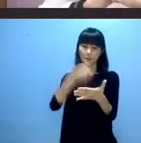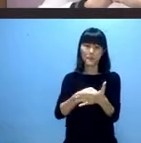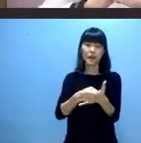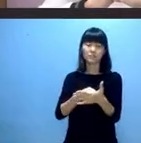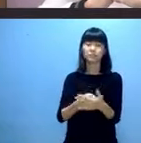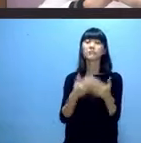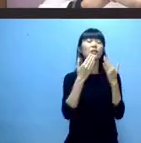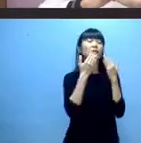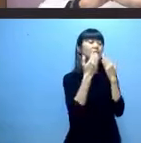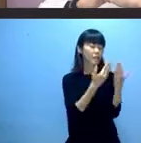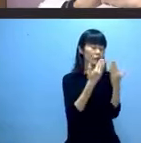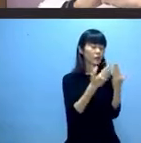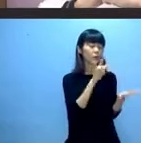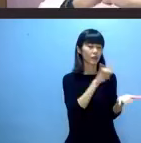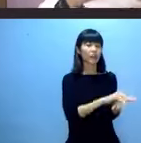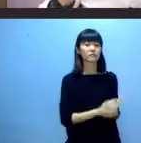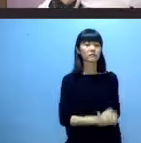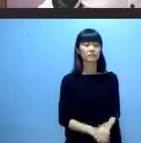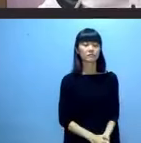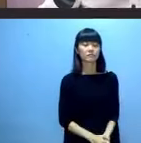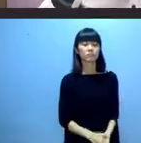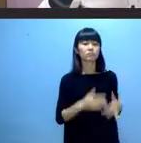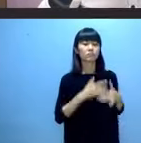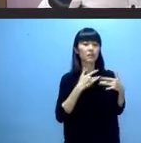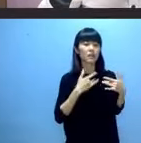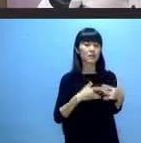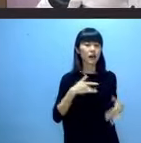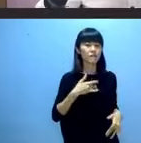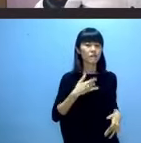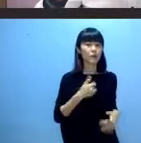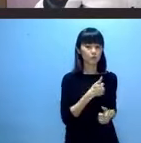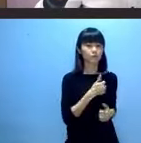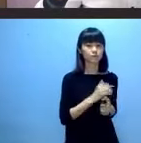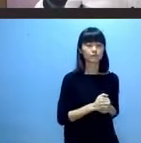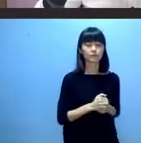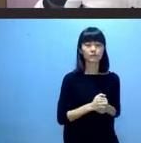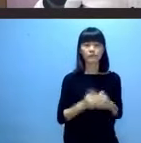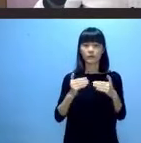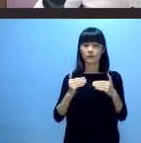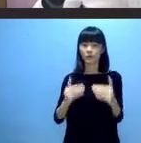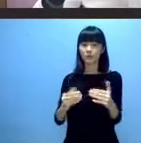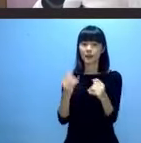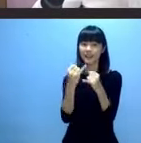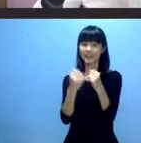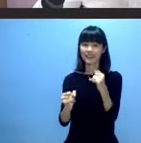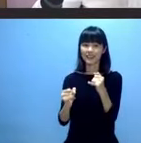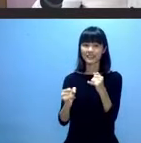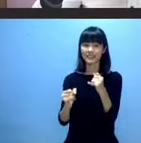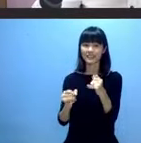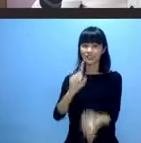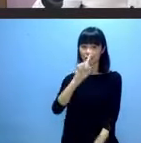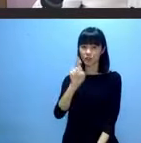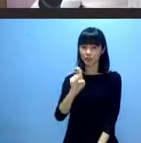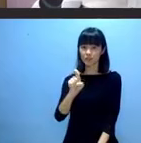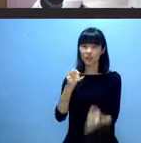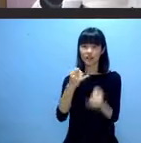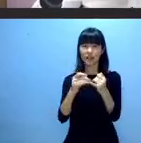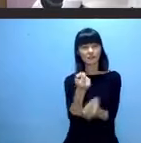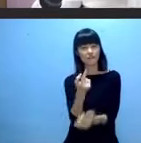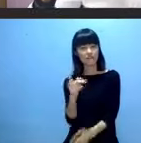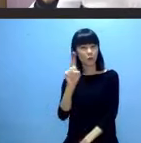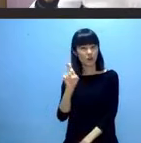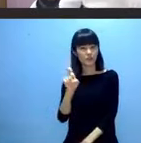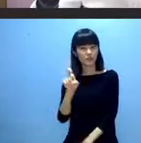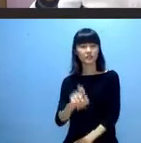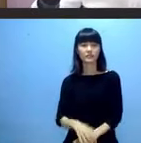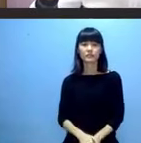that. I thought that was very, very heartfelt. All right, let's move on to our final few questions. One will be, are